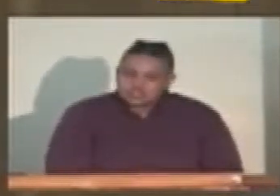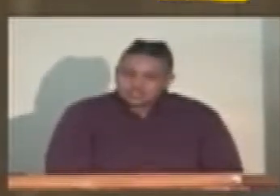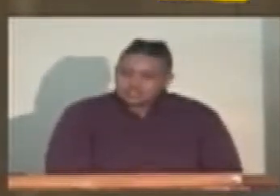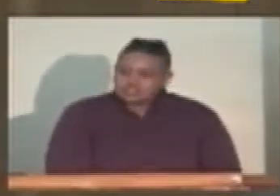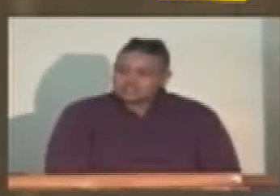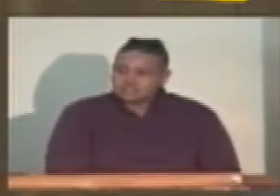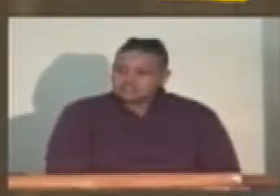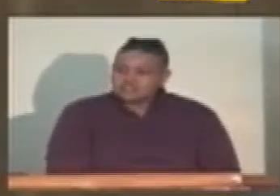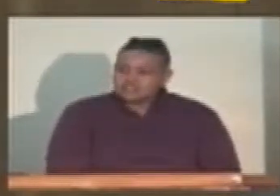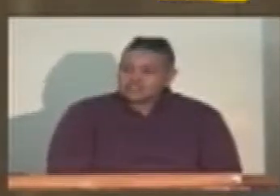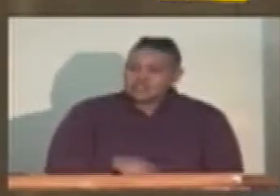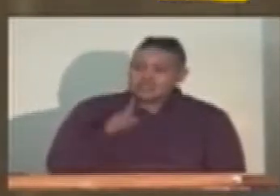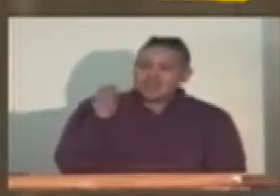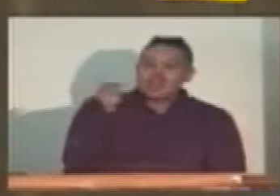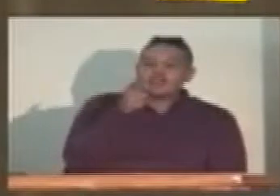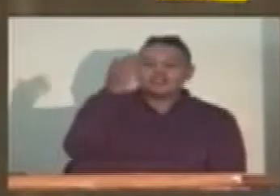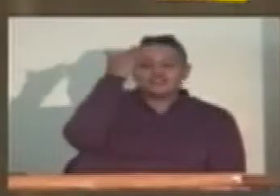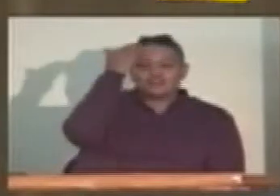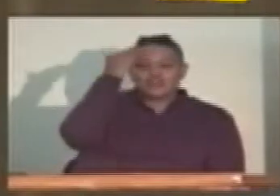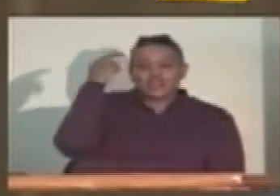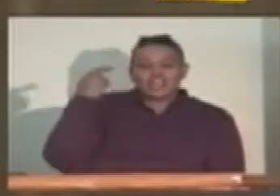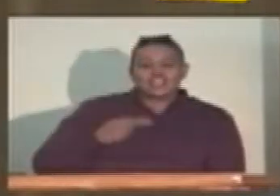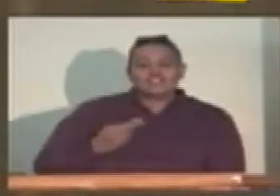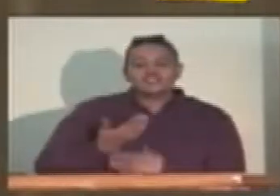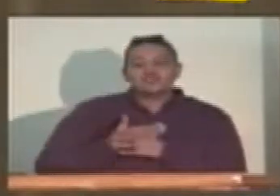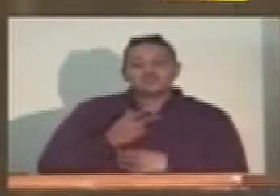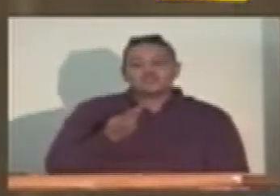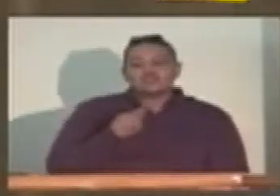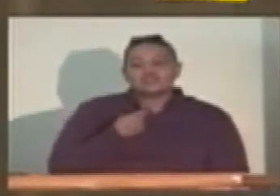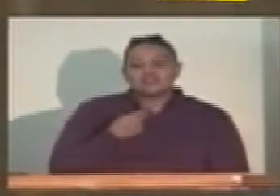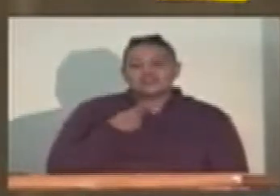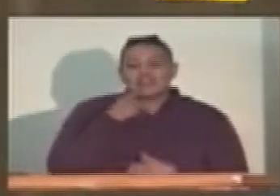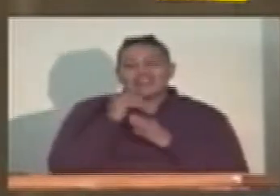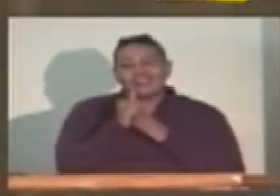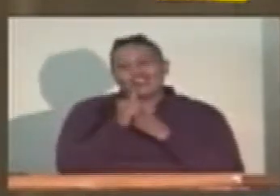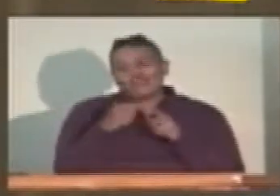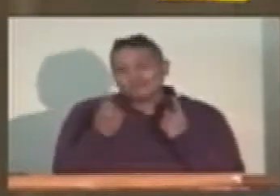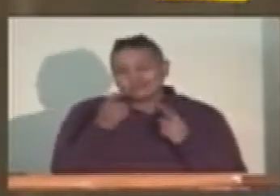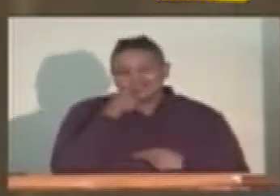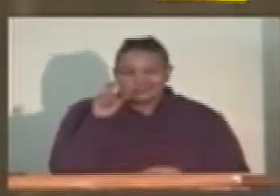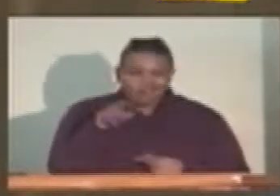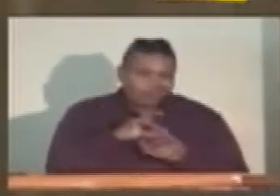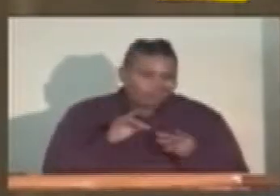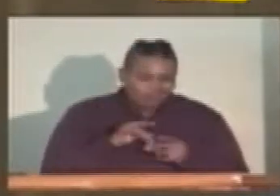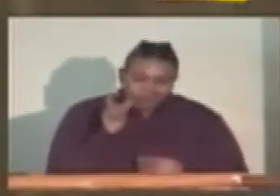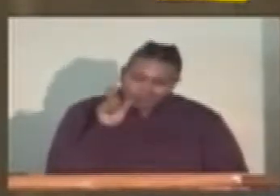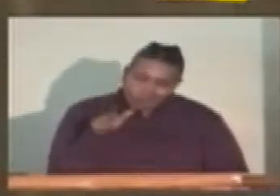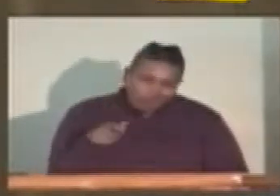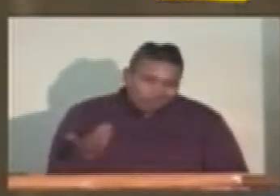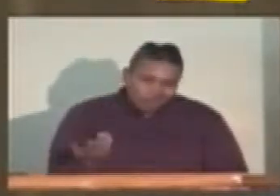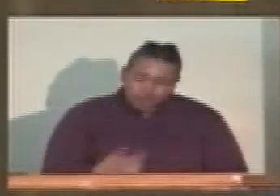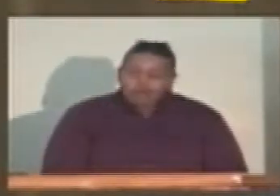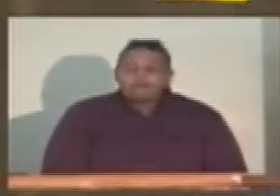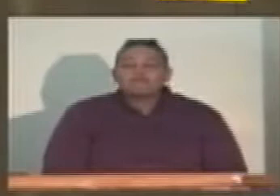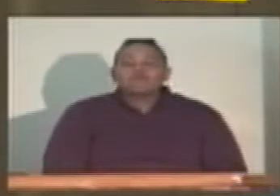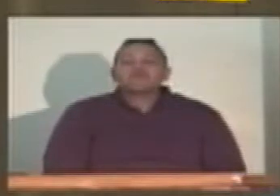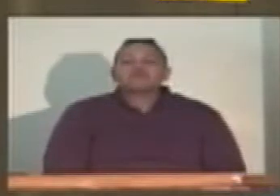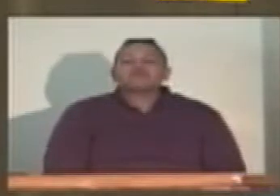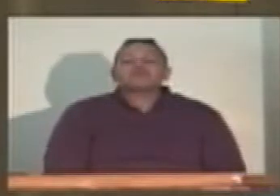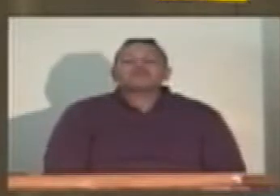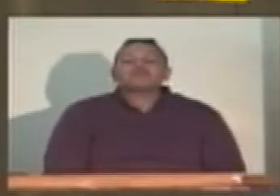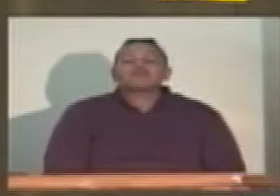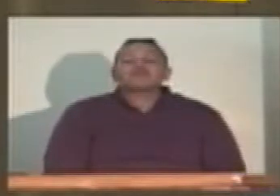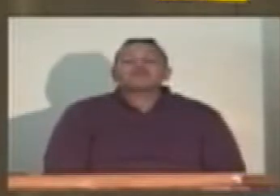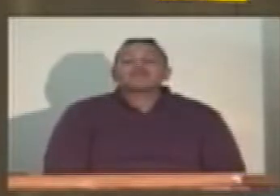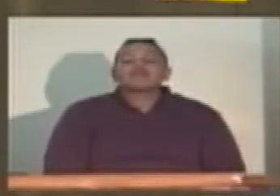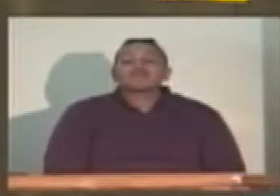All of you here know of the history between myself and the Leader of the Opposition. And therefore,